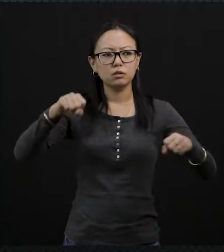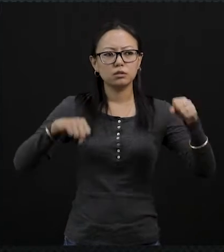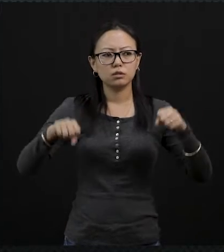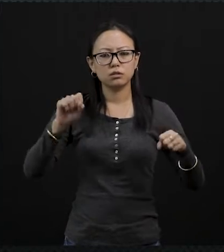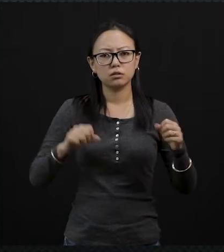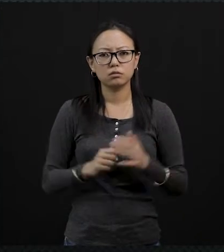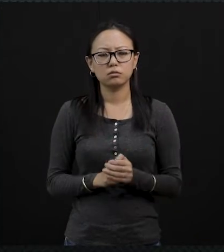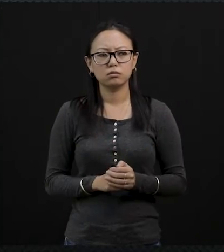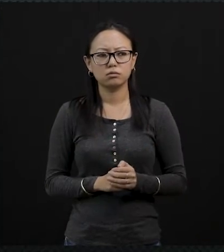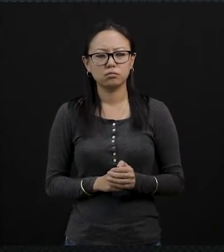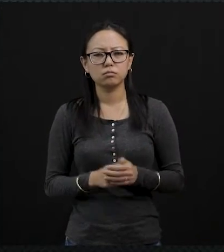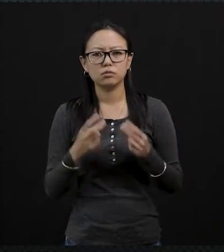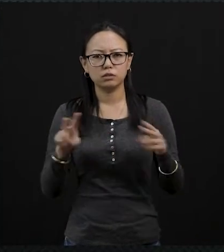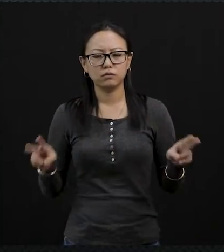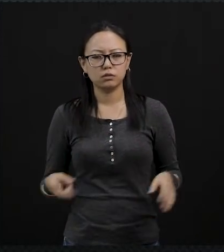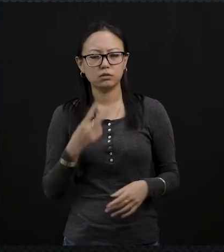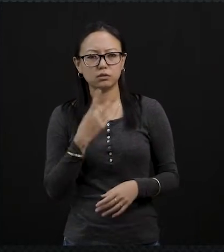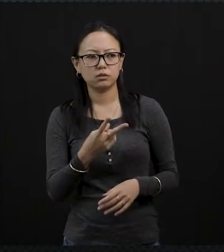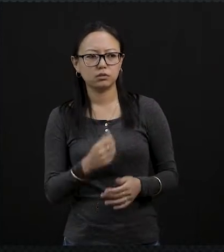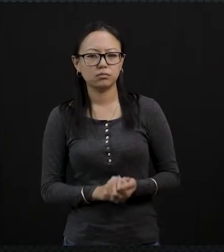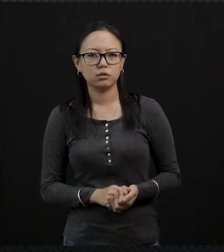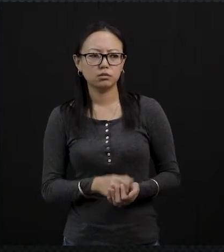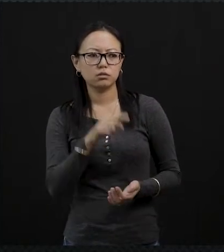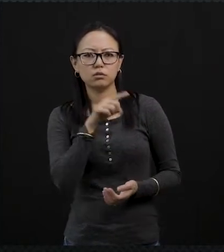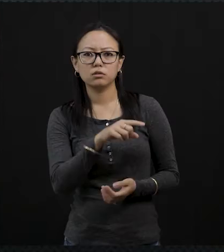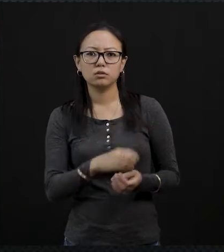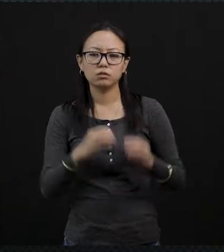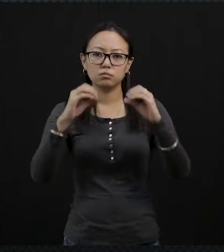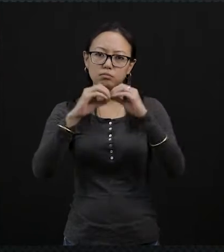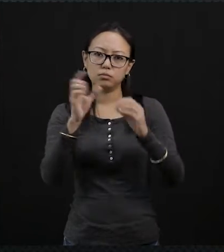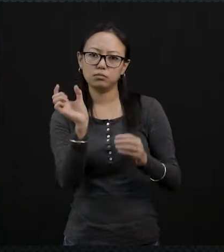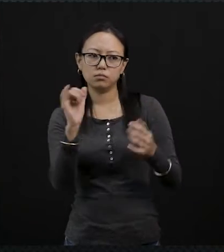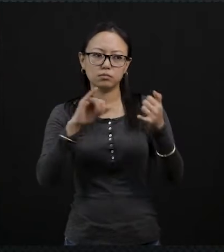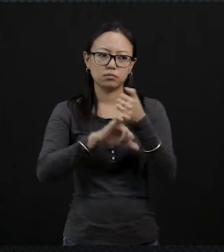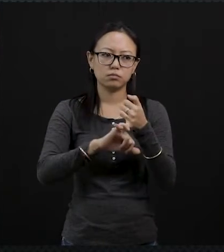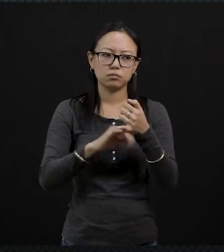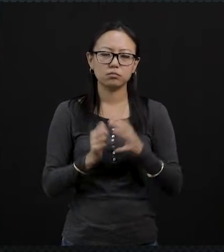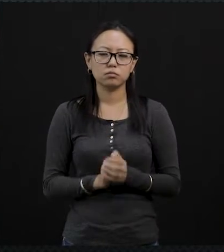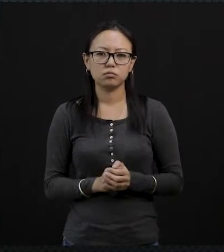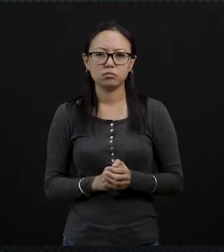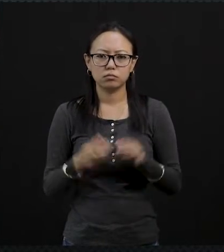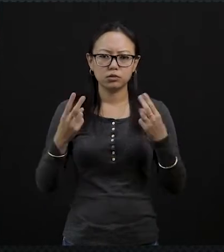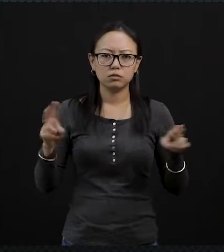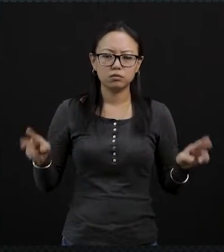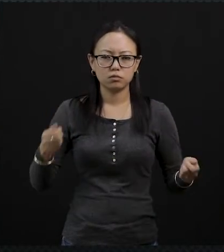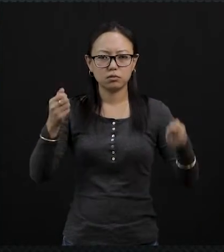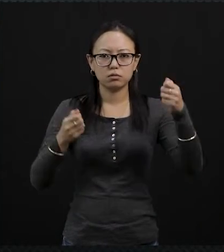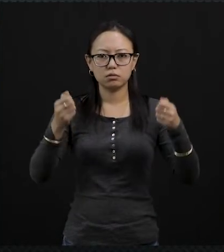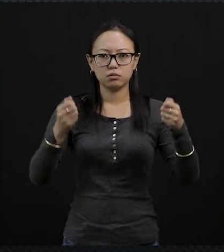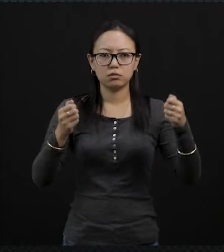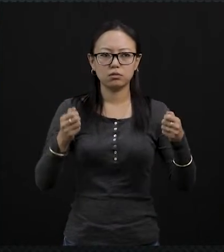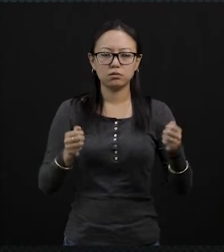is called bus, okay? B-U-S. Here we can see cars. We see different type of cars